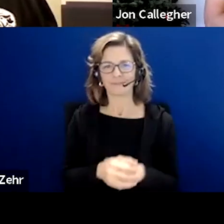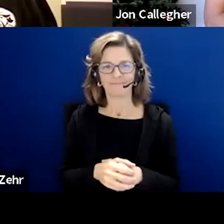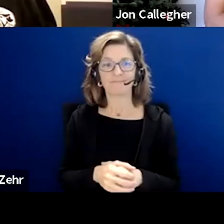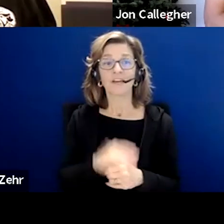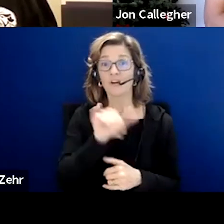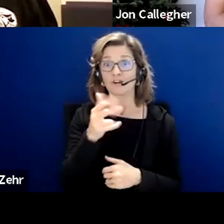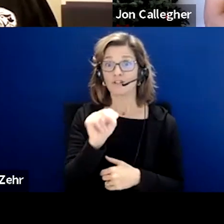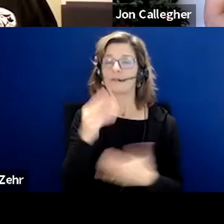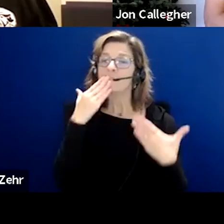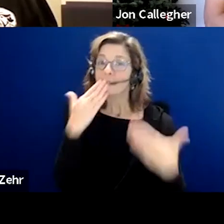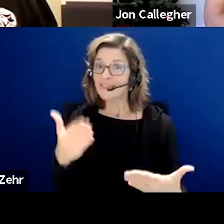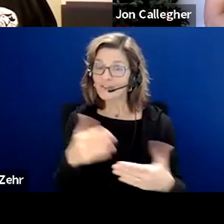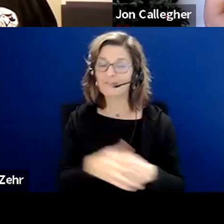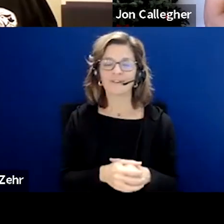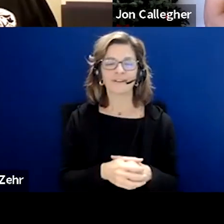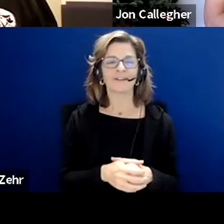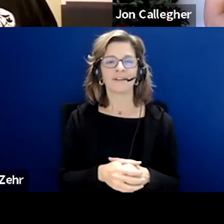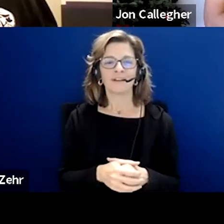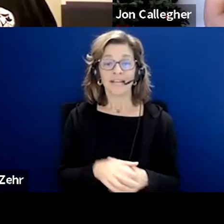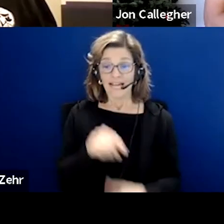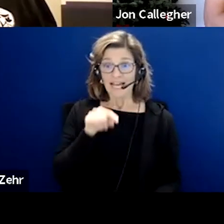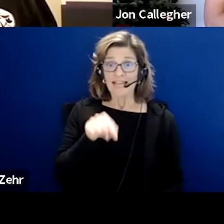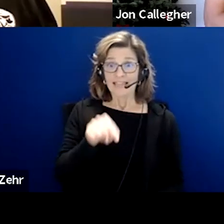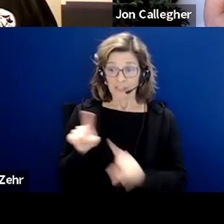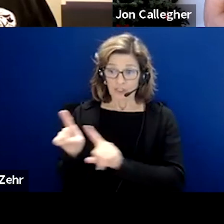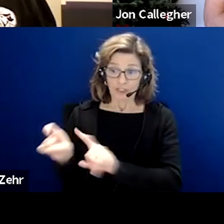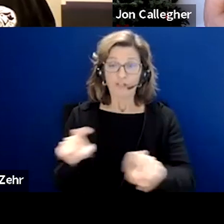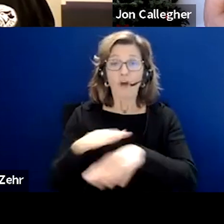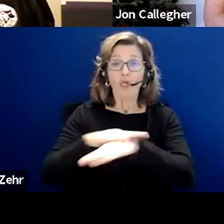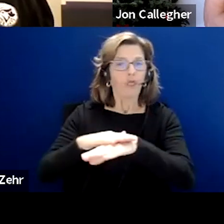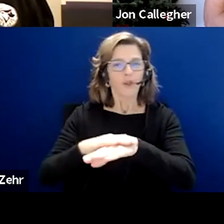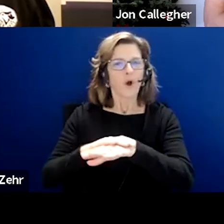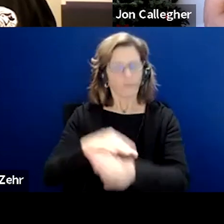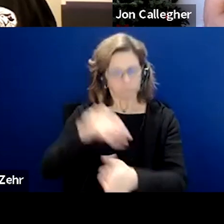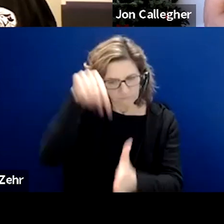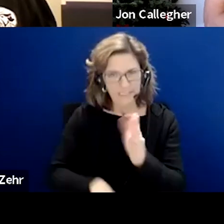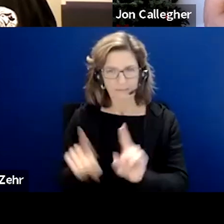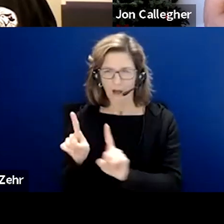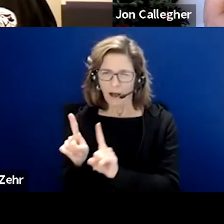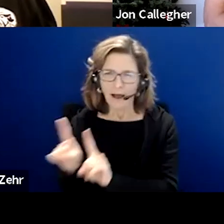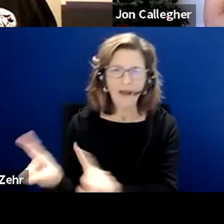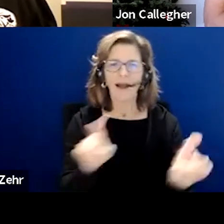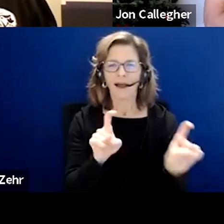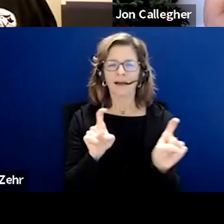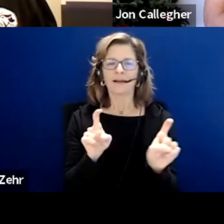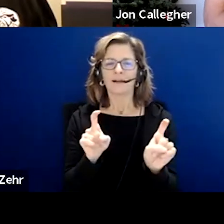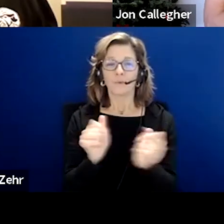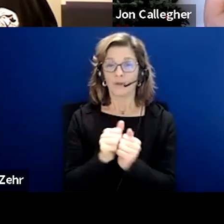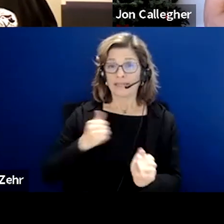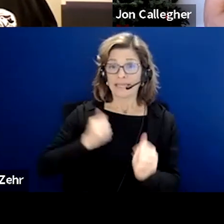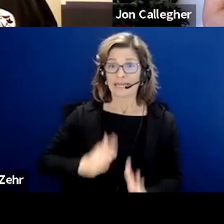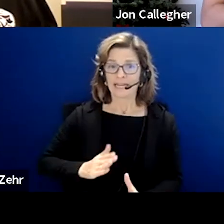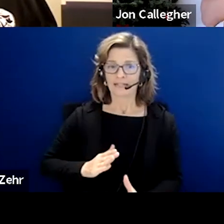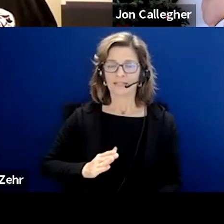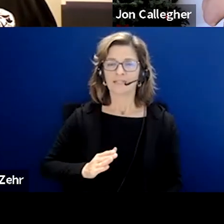everyone. So yeah, this was a very, a deep dive survey that we conducted with Canadian, National